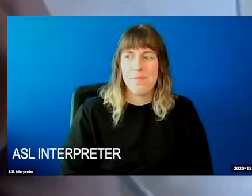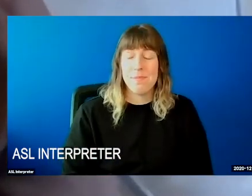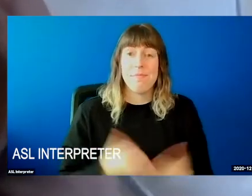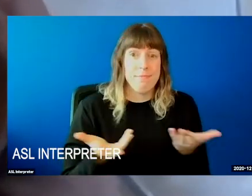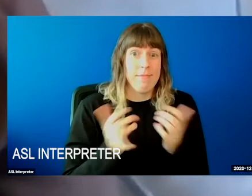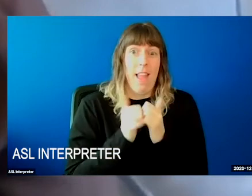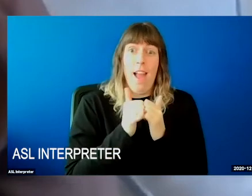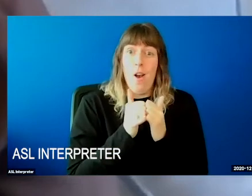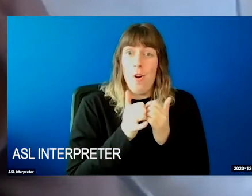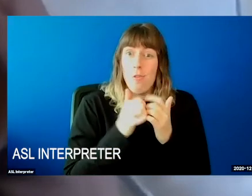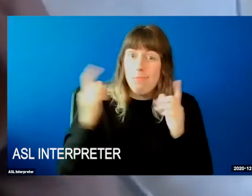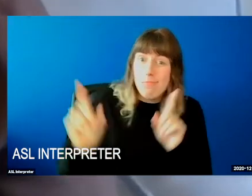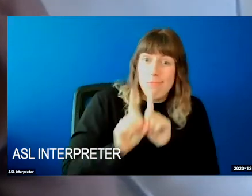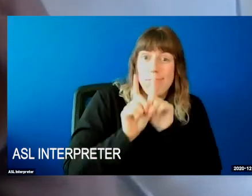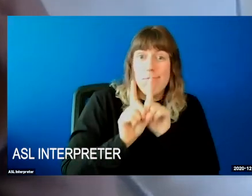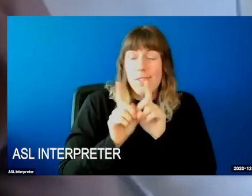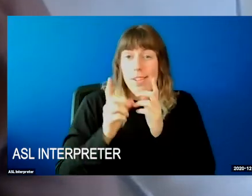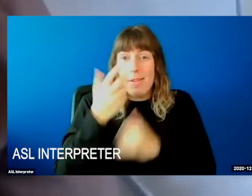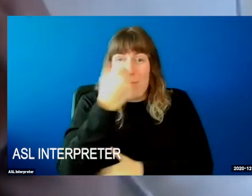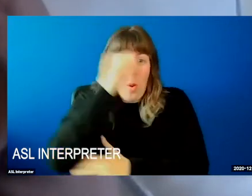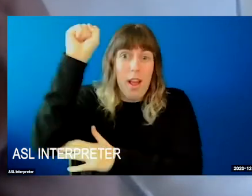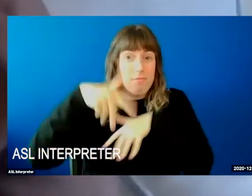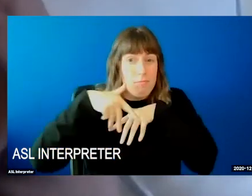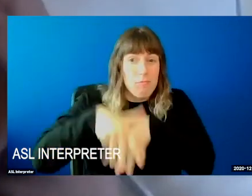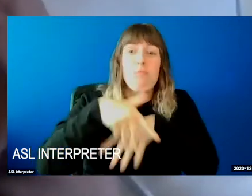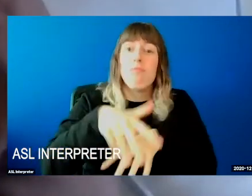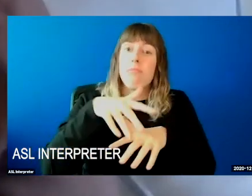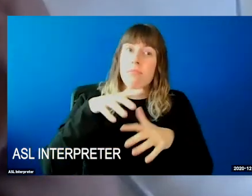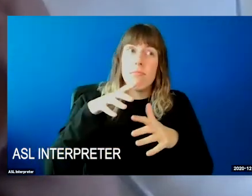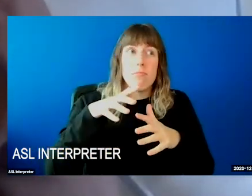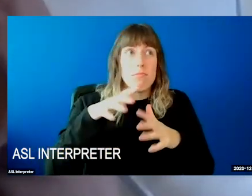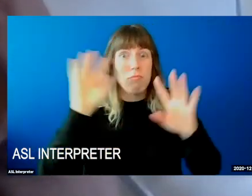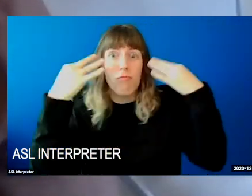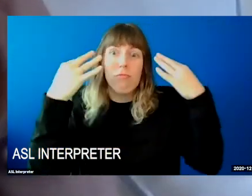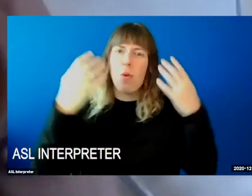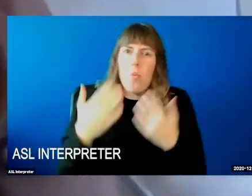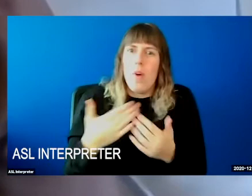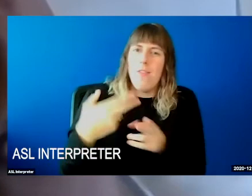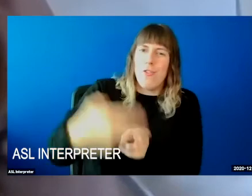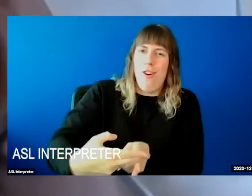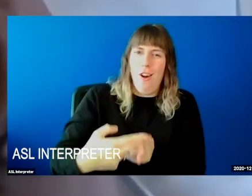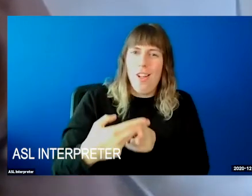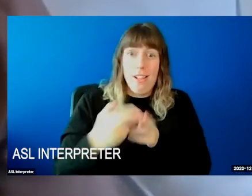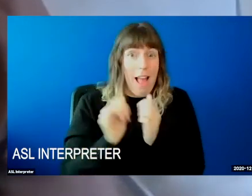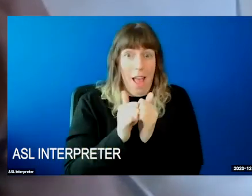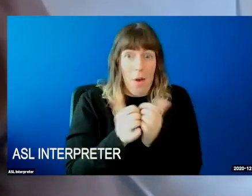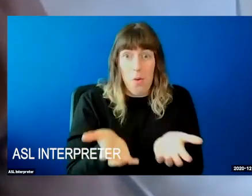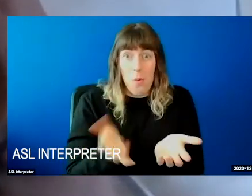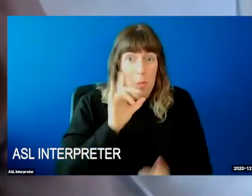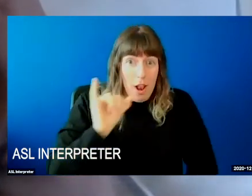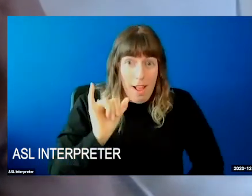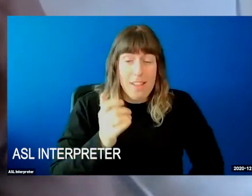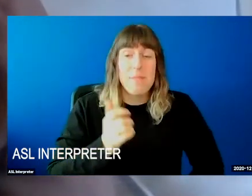that walk, sit out, protest, demonstration, strike, whatever we want to call it? How do we do that